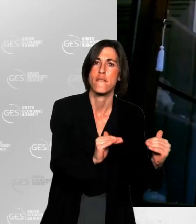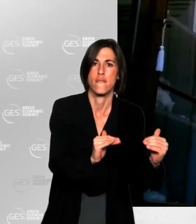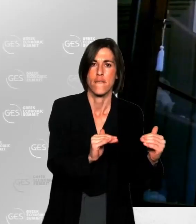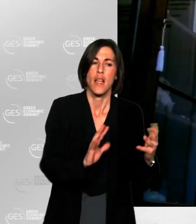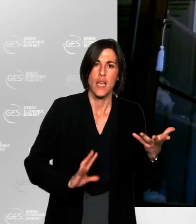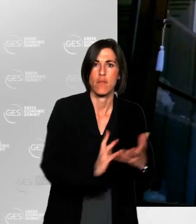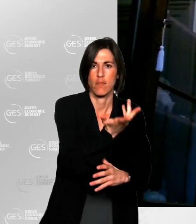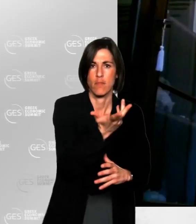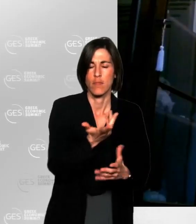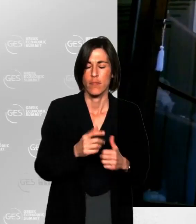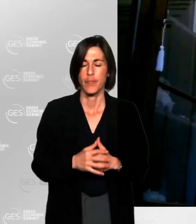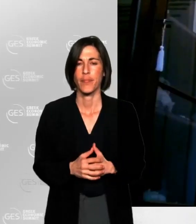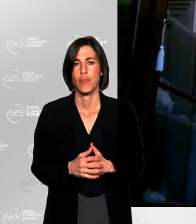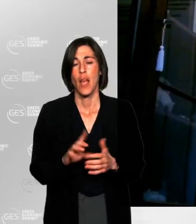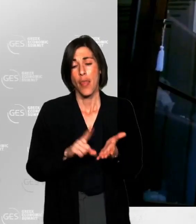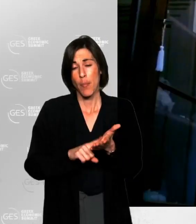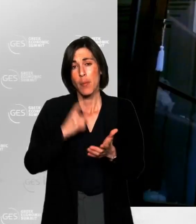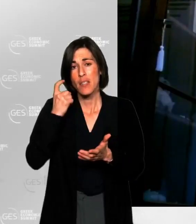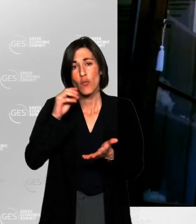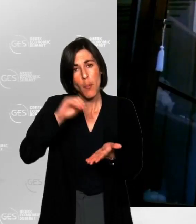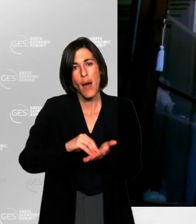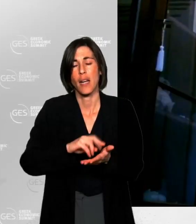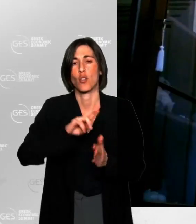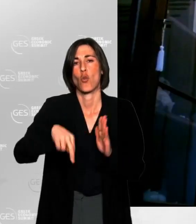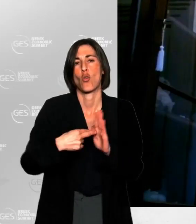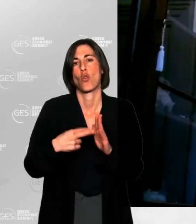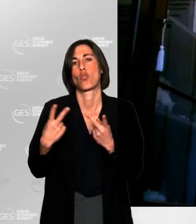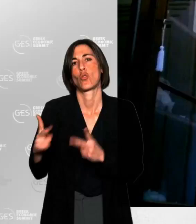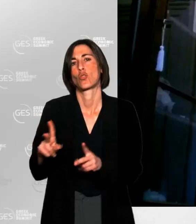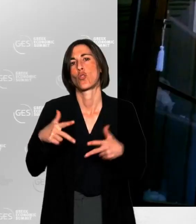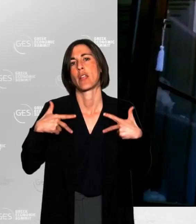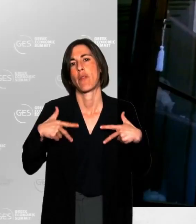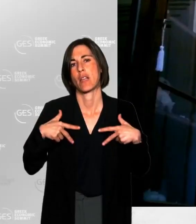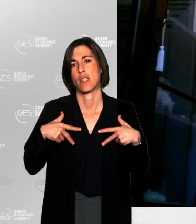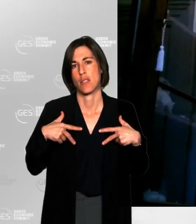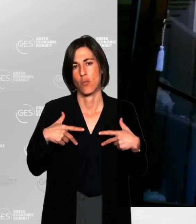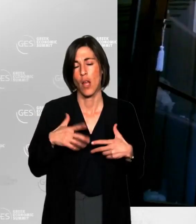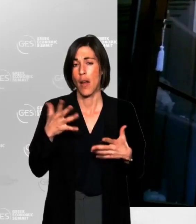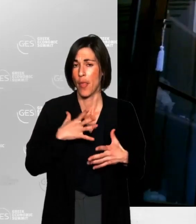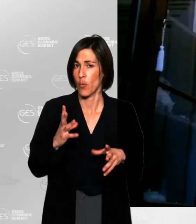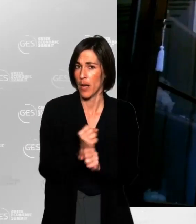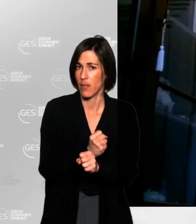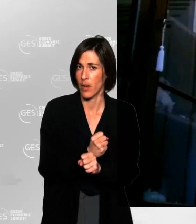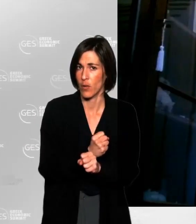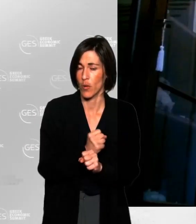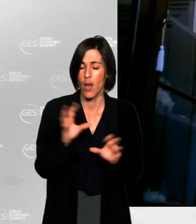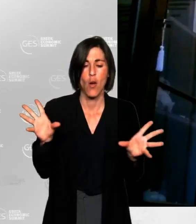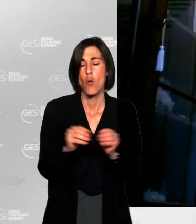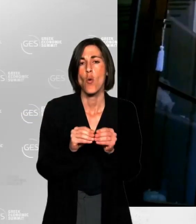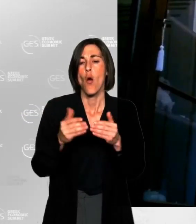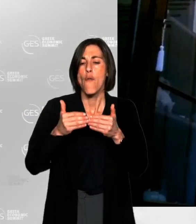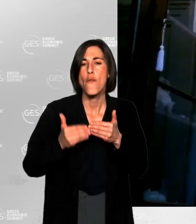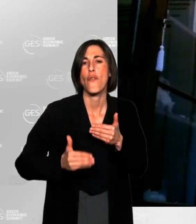succeed in sustainable and inclusive economic growth.